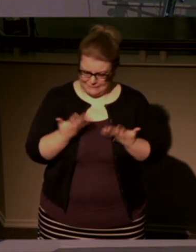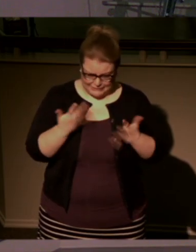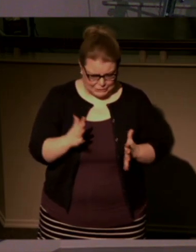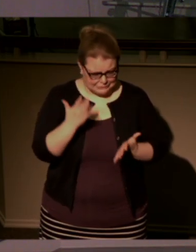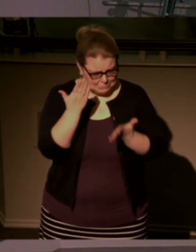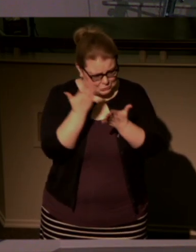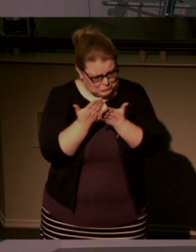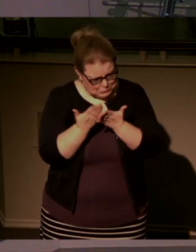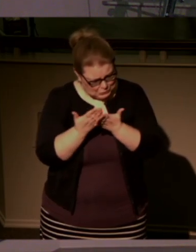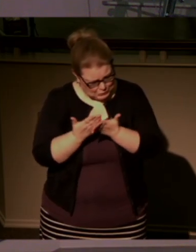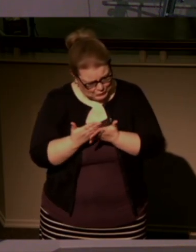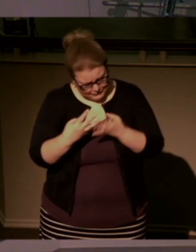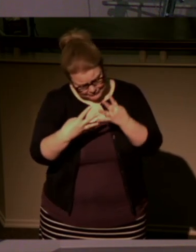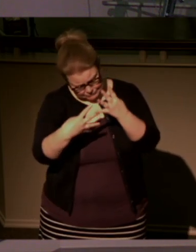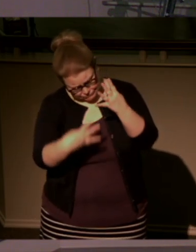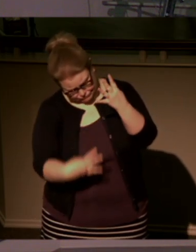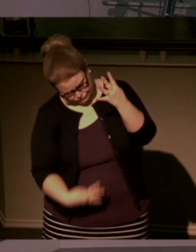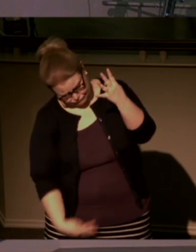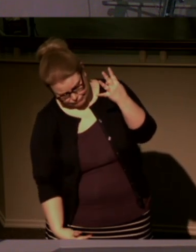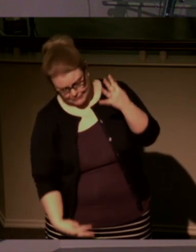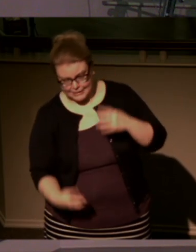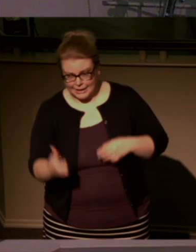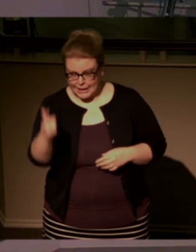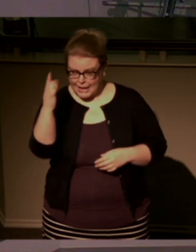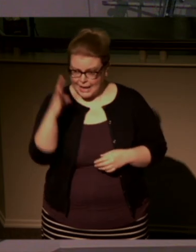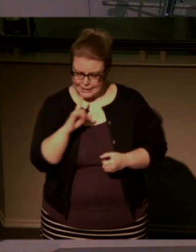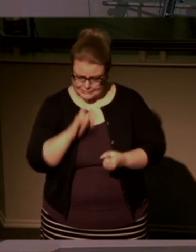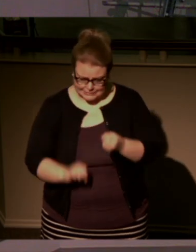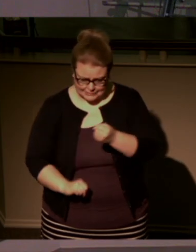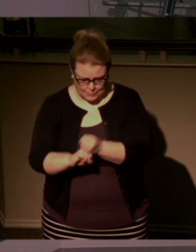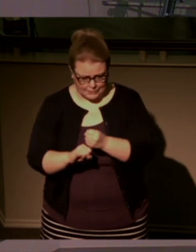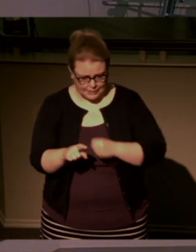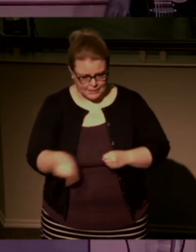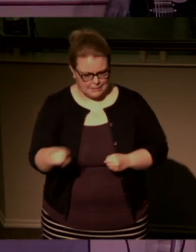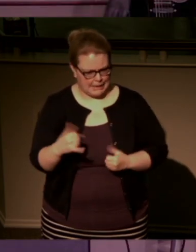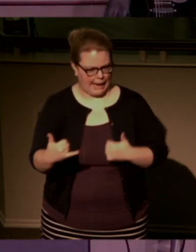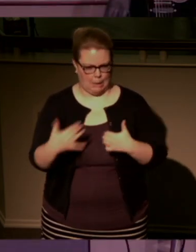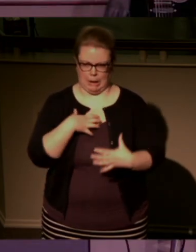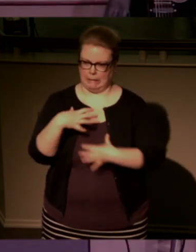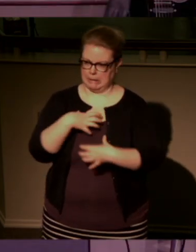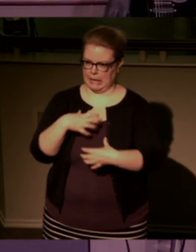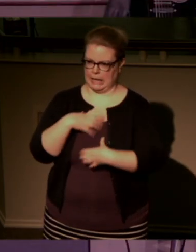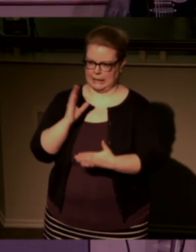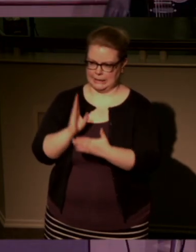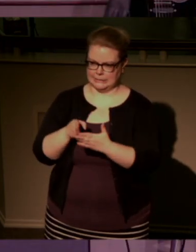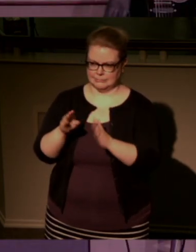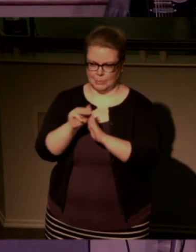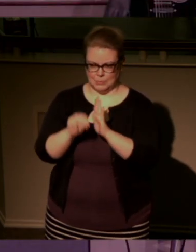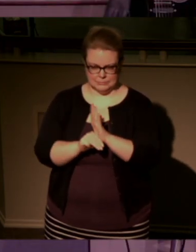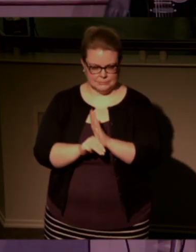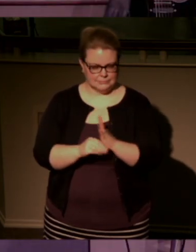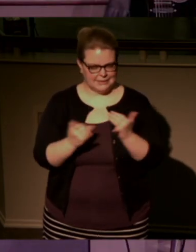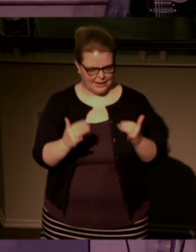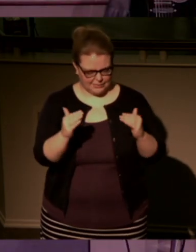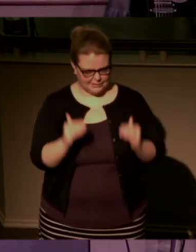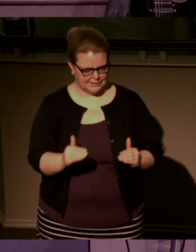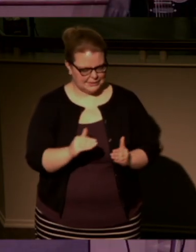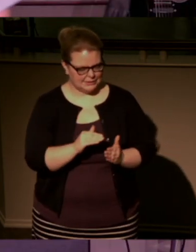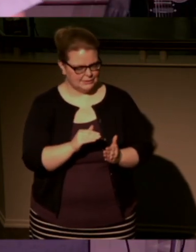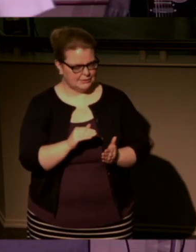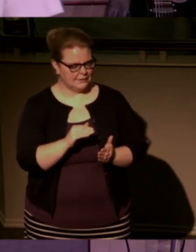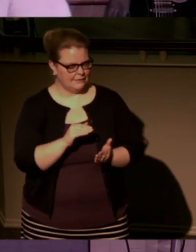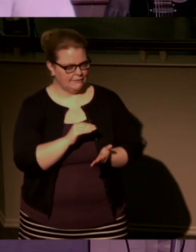at work, nonetheless, there's this stirring, and they complain against Moses. Now let's finish these verses, verse 13 and chapter